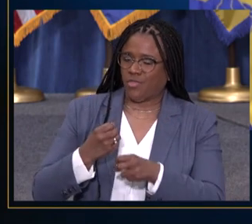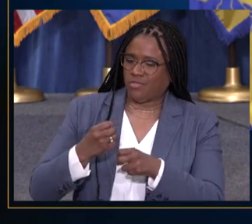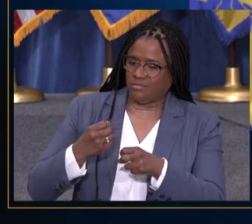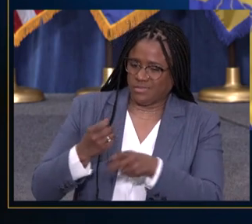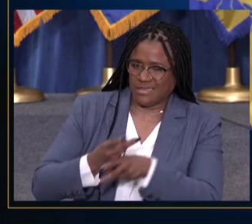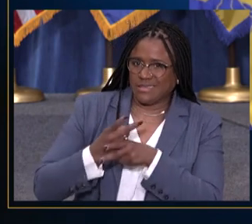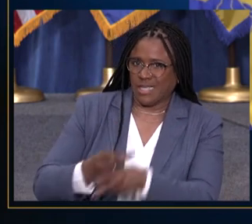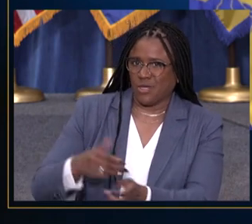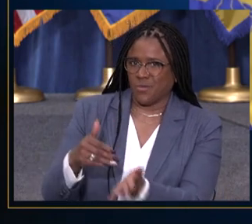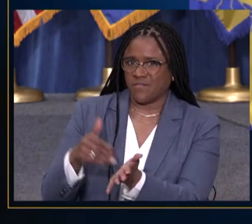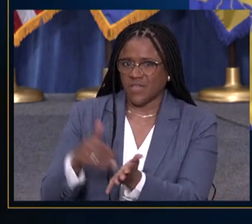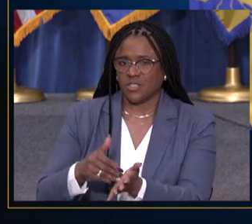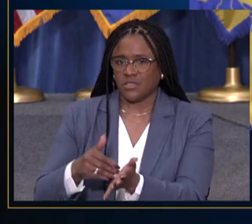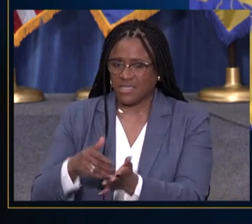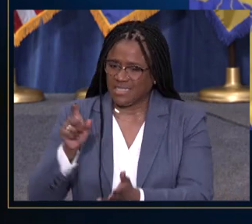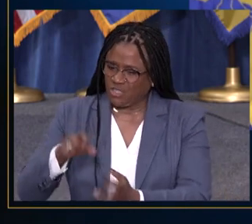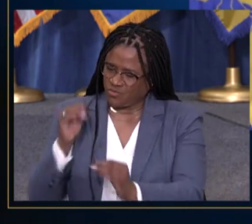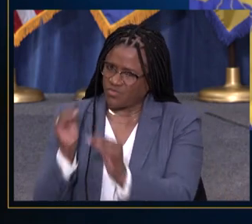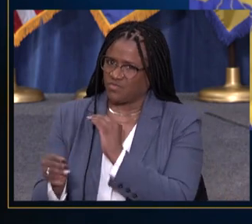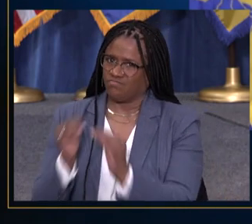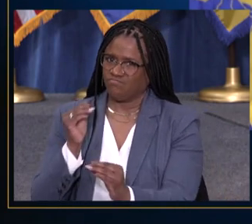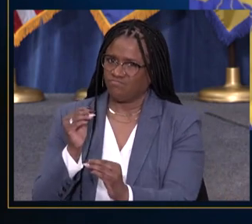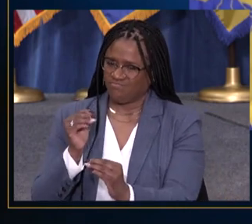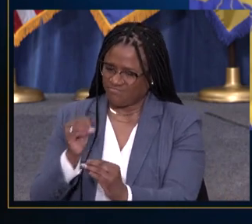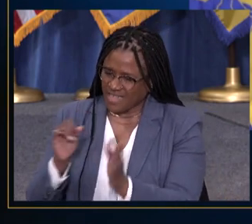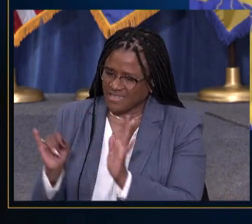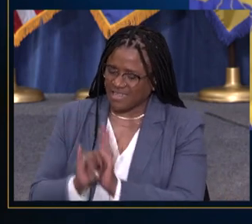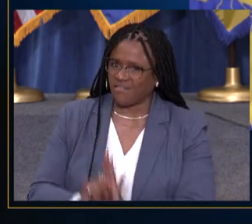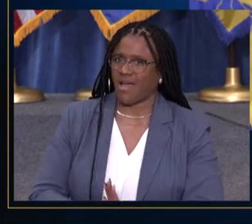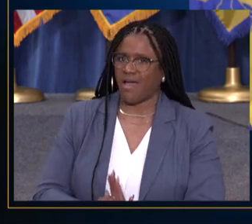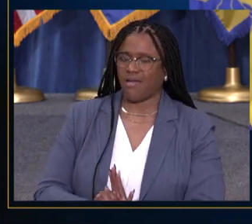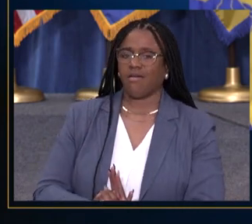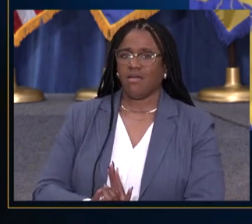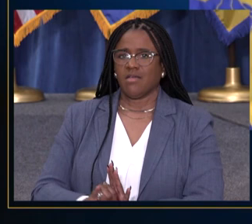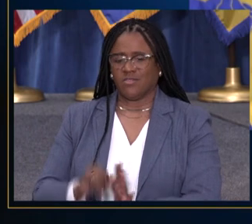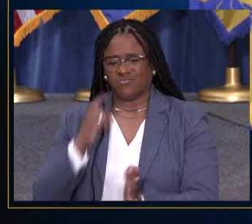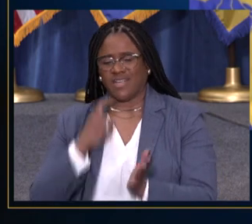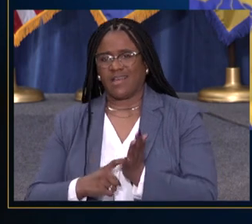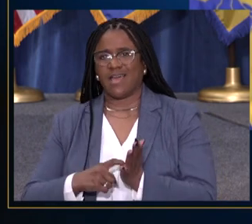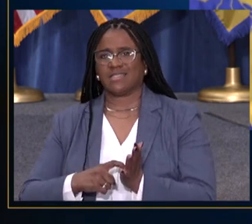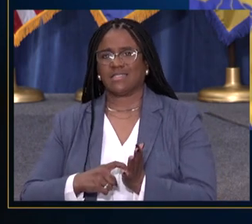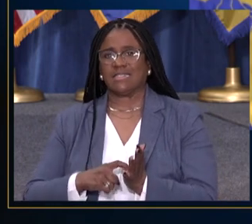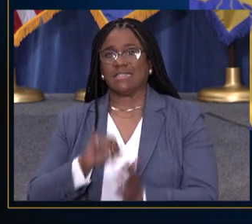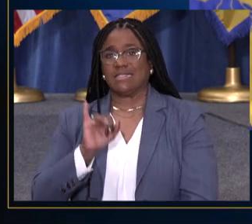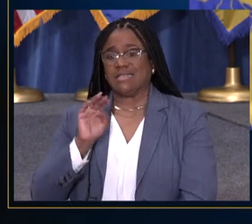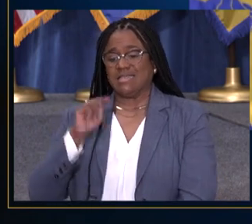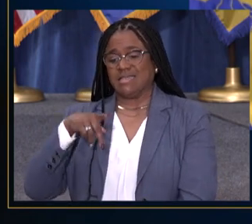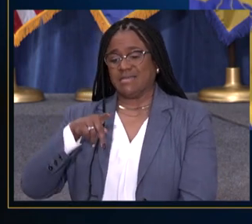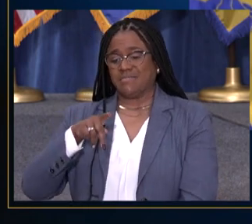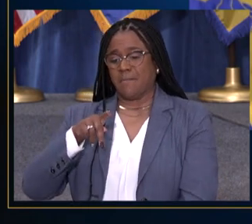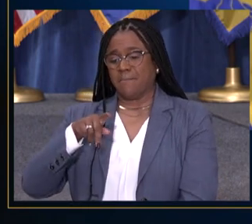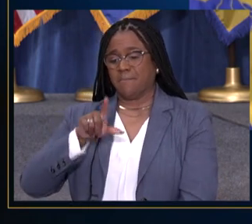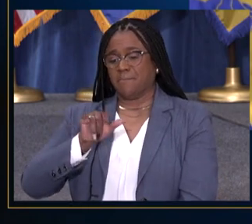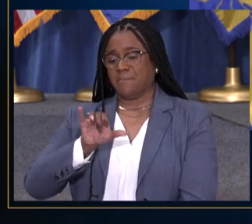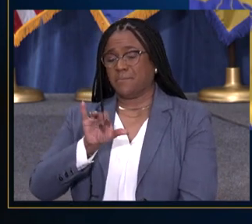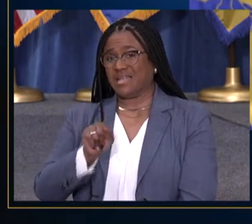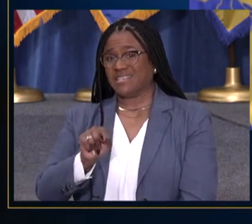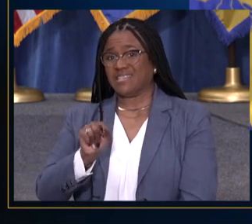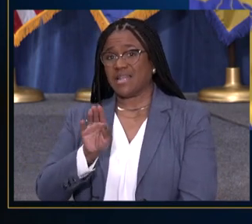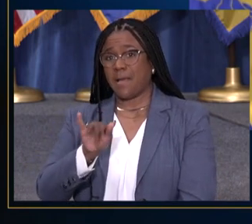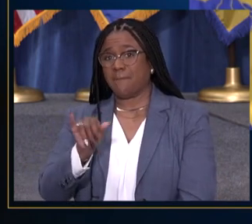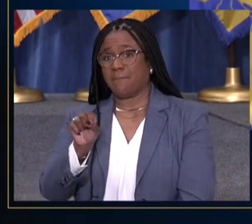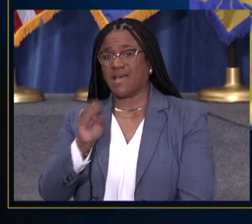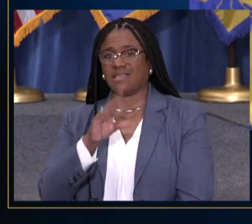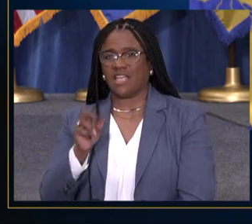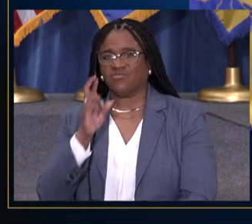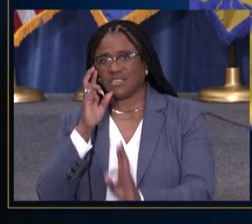on rectifying and identifying and addressing implicit bias and also fostering an inclusive and